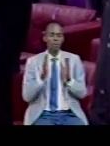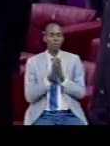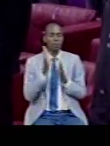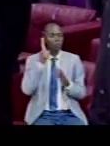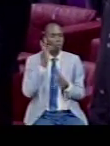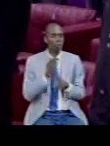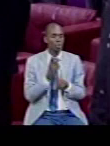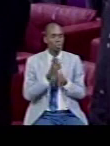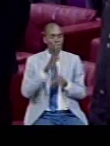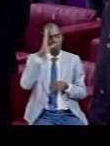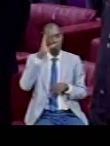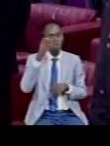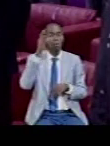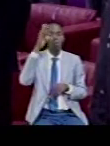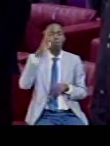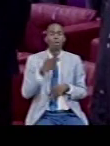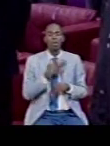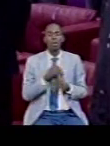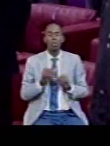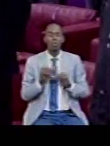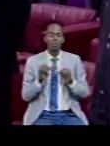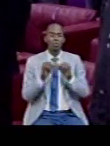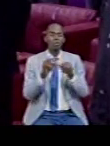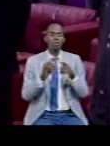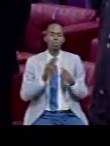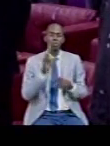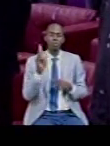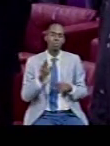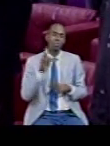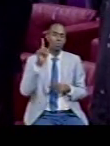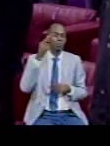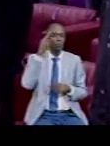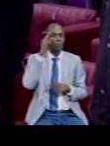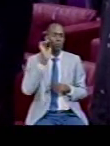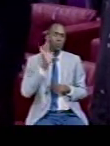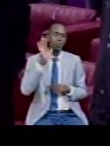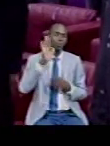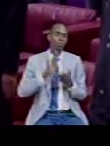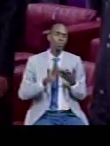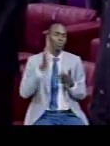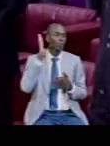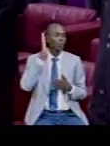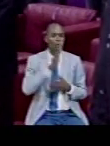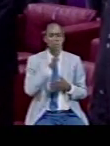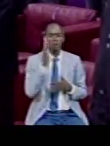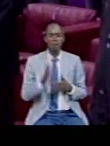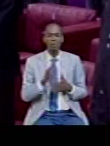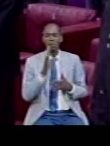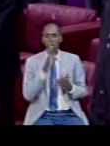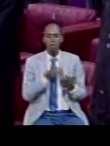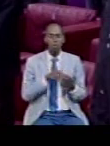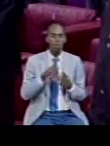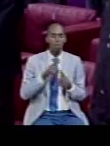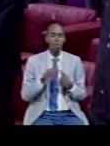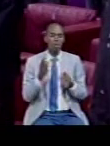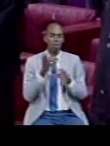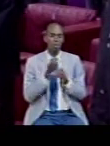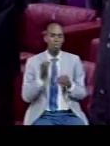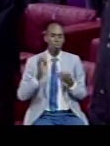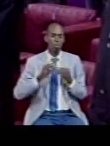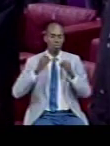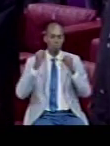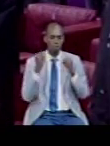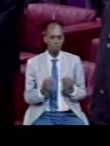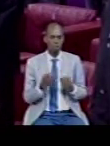him and you continue to use him for your glory, and it will never be weak, but you're getting